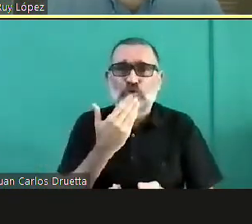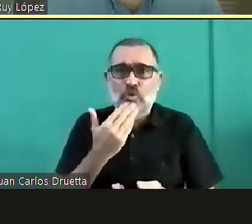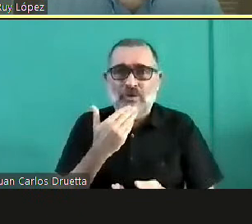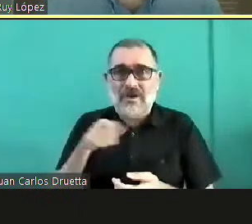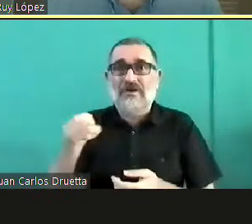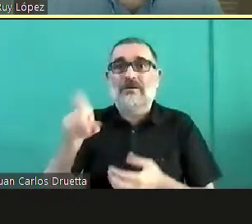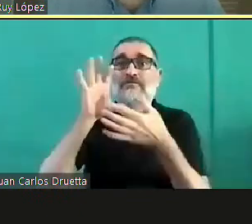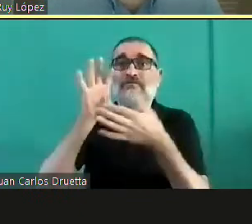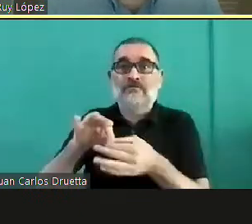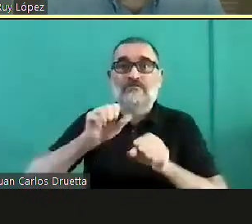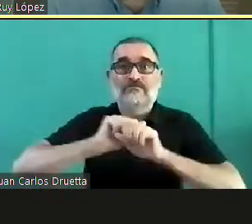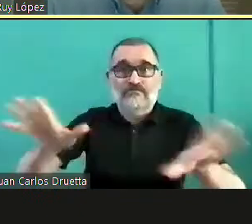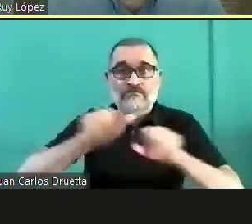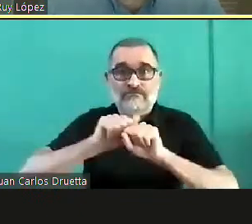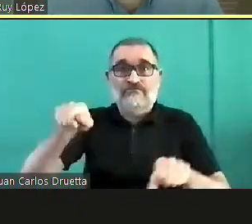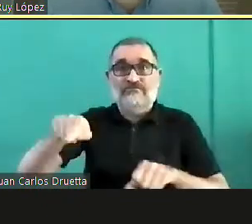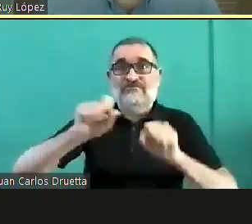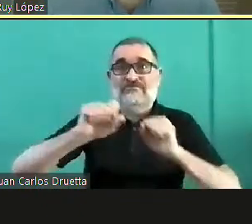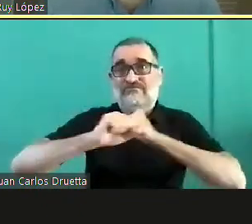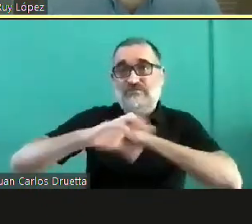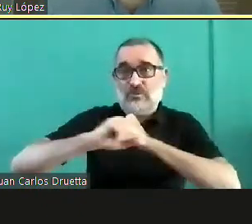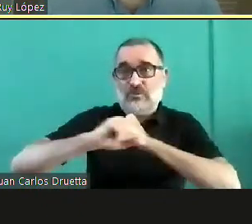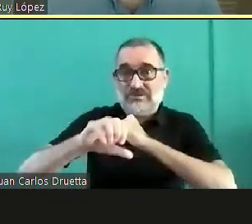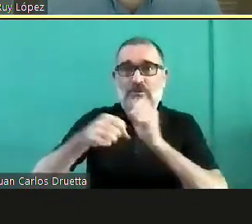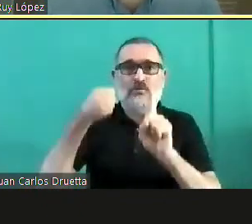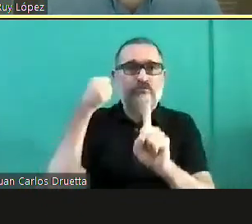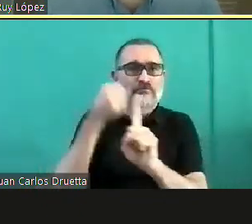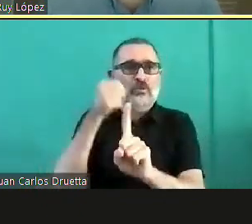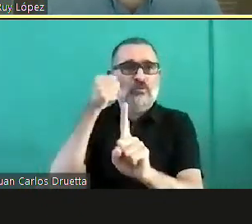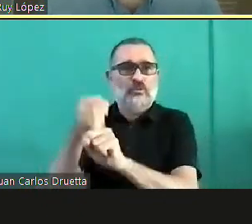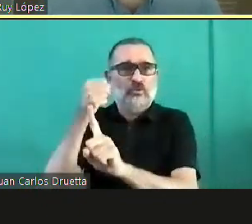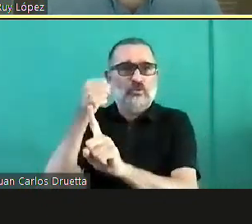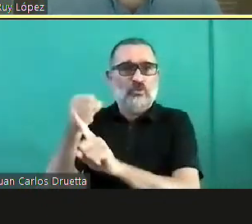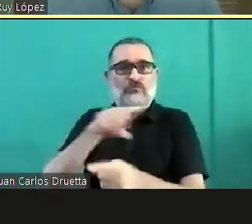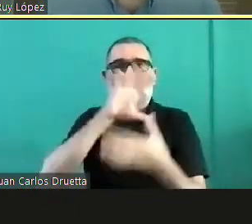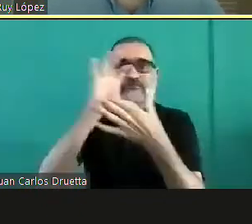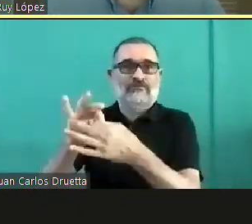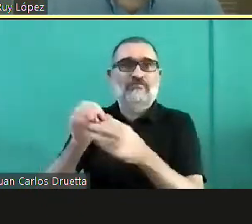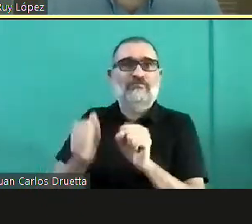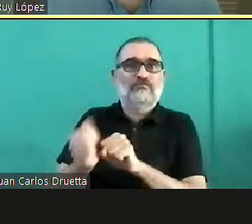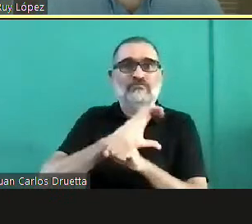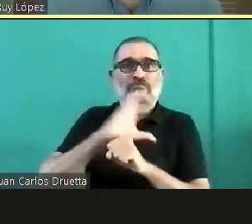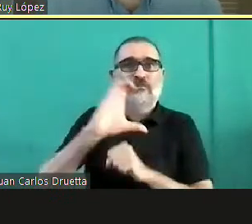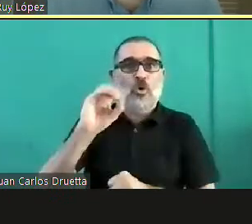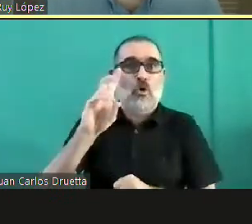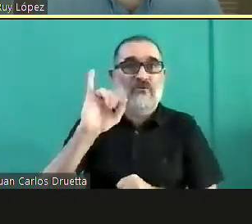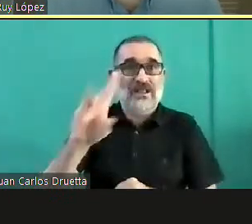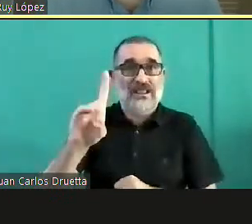another PAHO recommendation, and that was by 2023